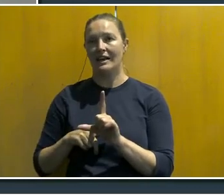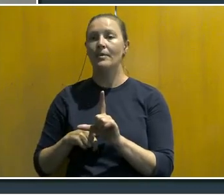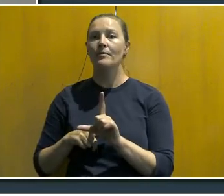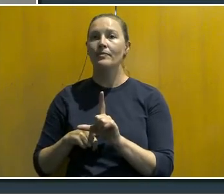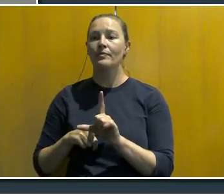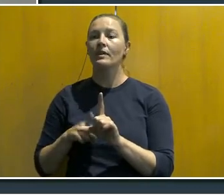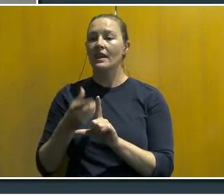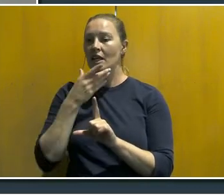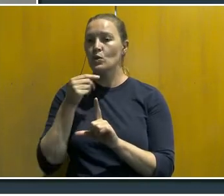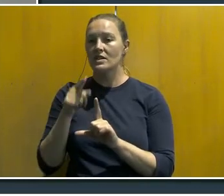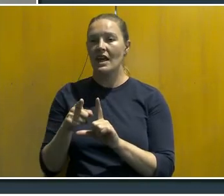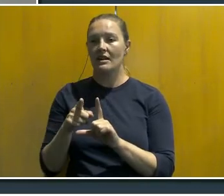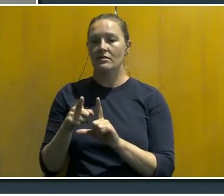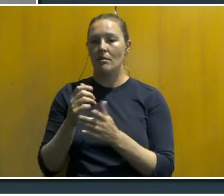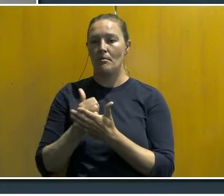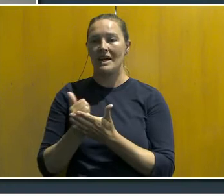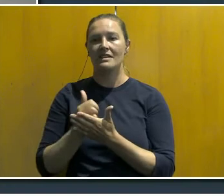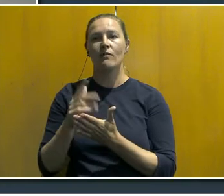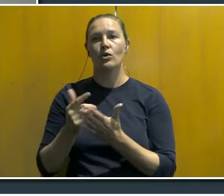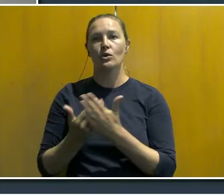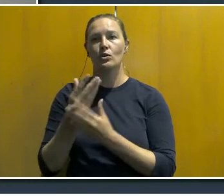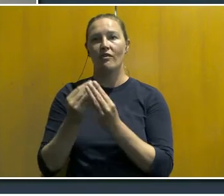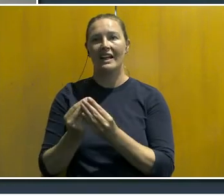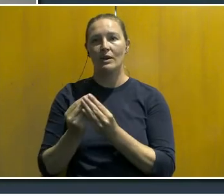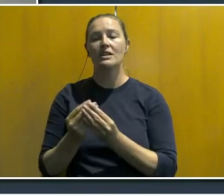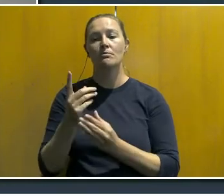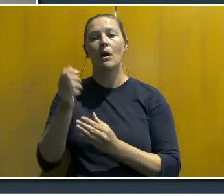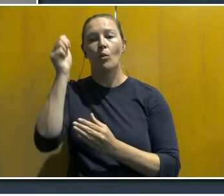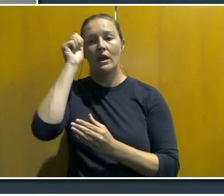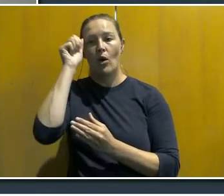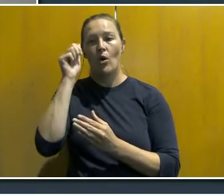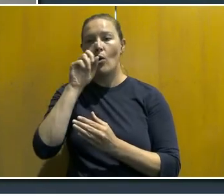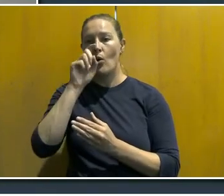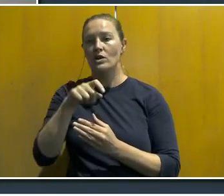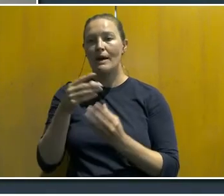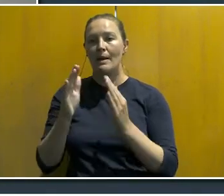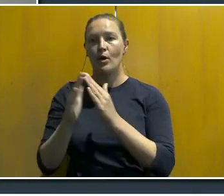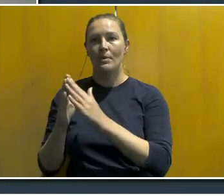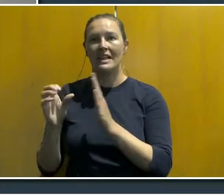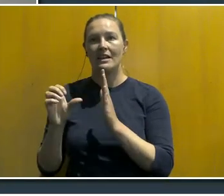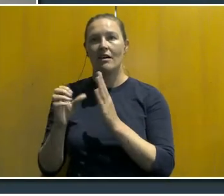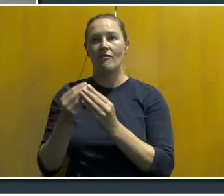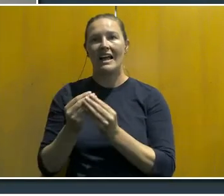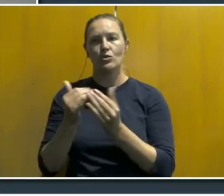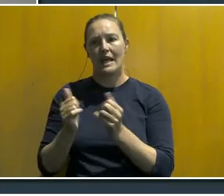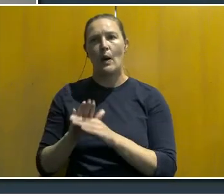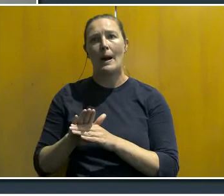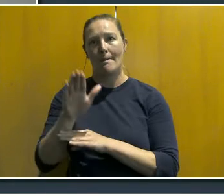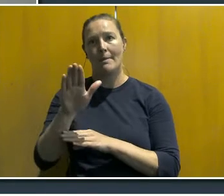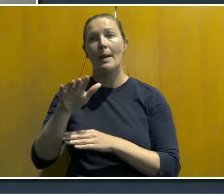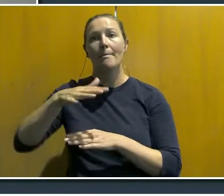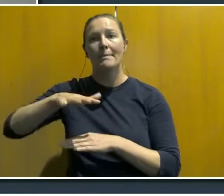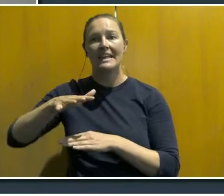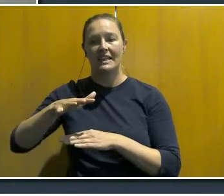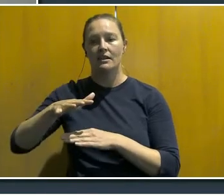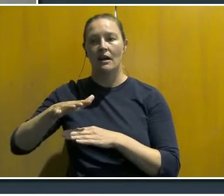used as the basis for the new valuations. It is well known that property values in Hawke's Bay have substantially increased, with the median value